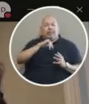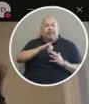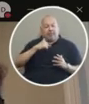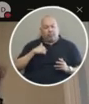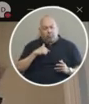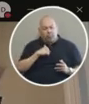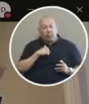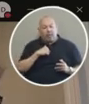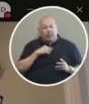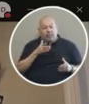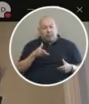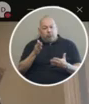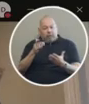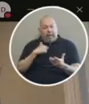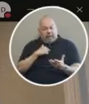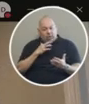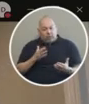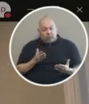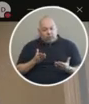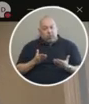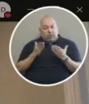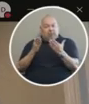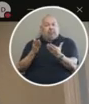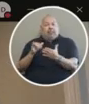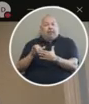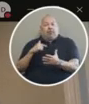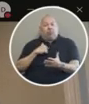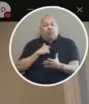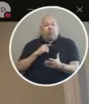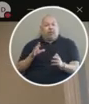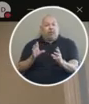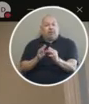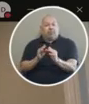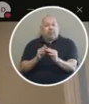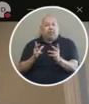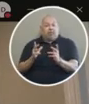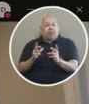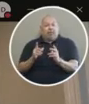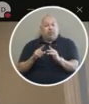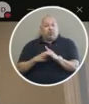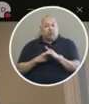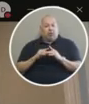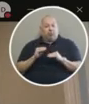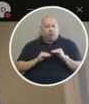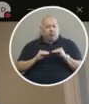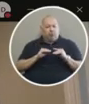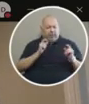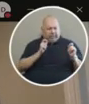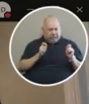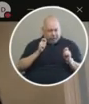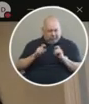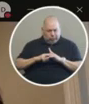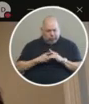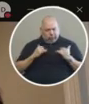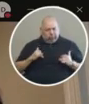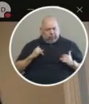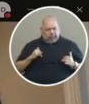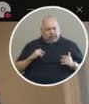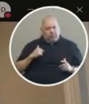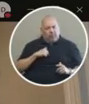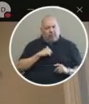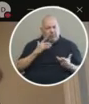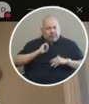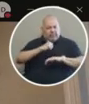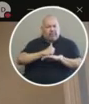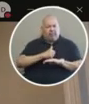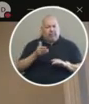that we brought this to you. I'd prefer that we be given the flexibility to start moving on these adjustments now. Like I said, we've already put in